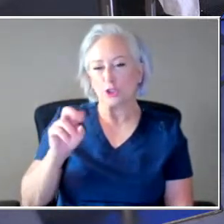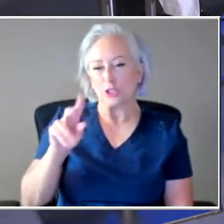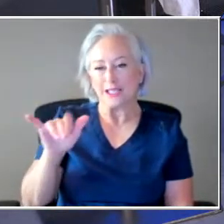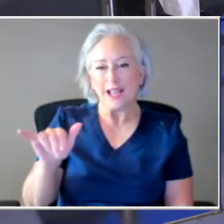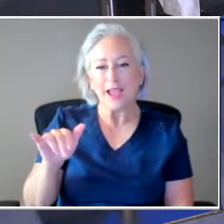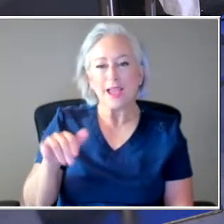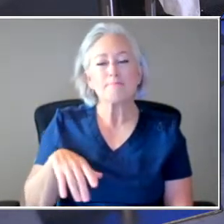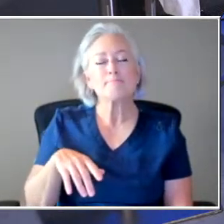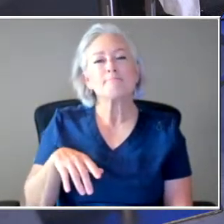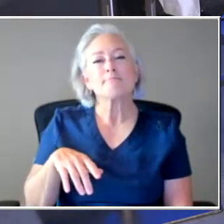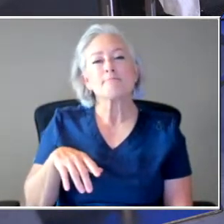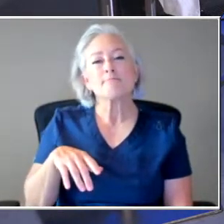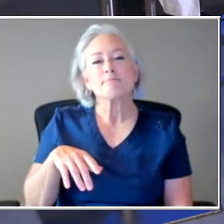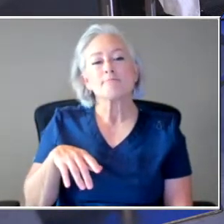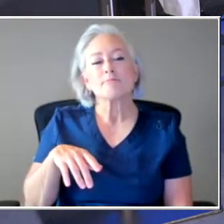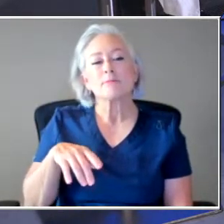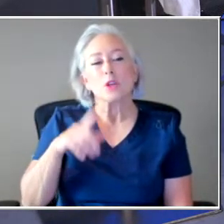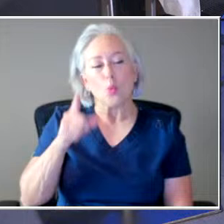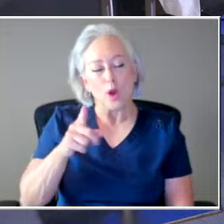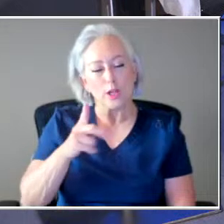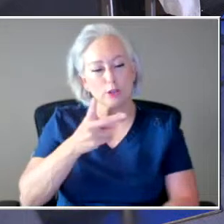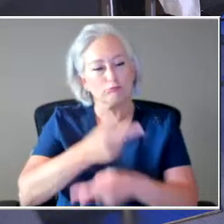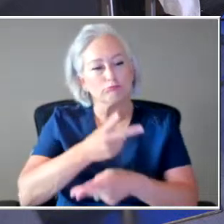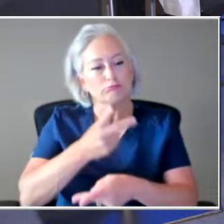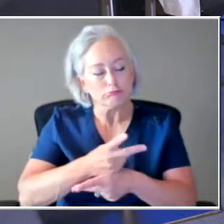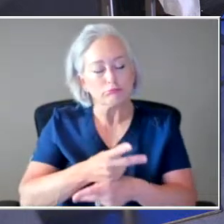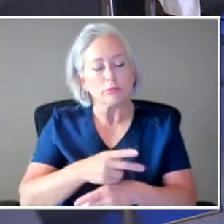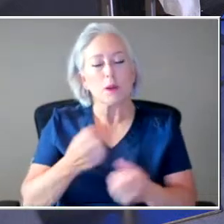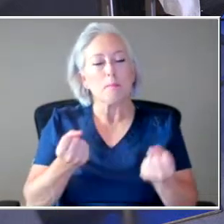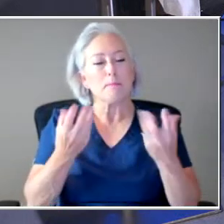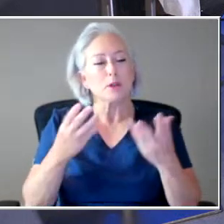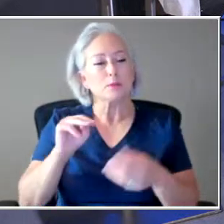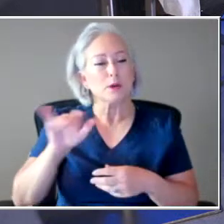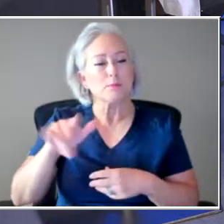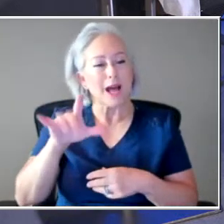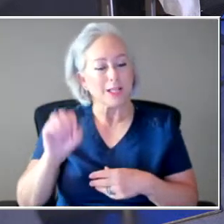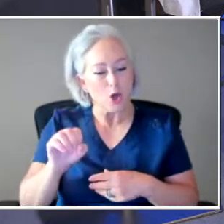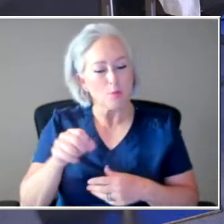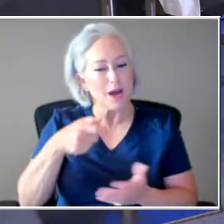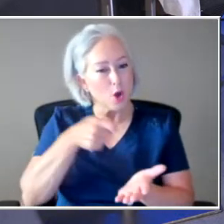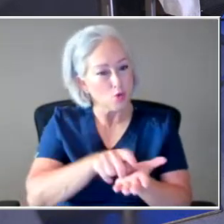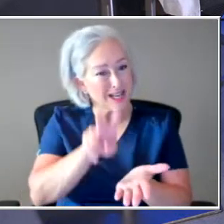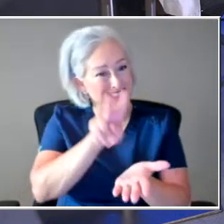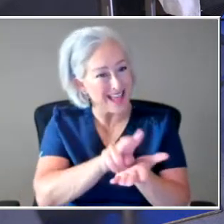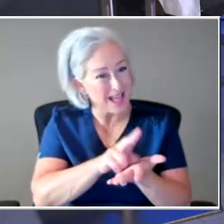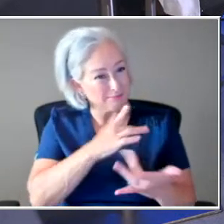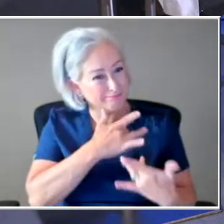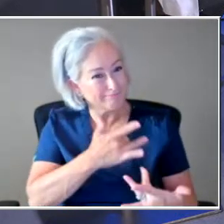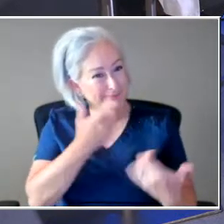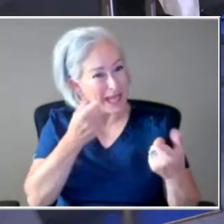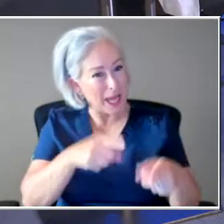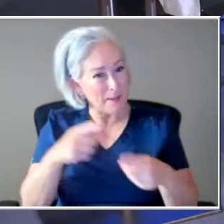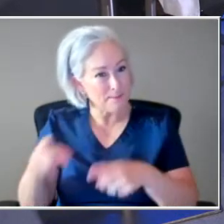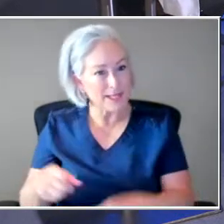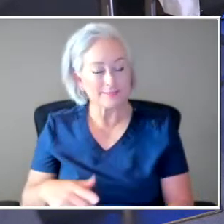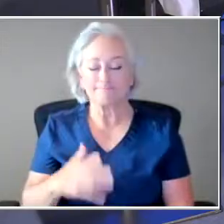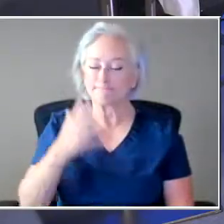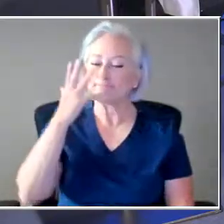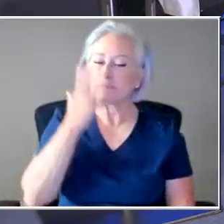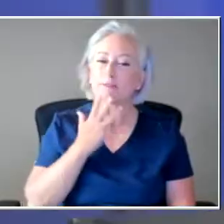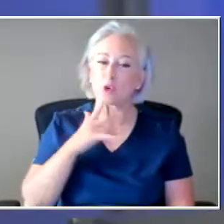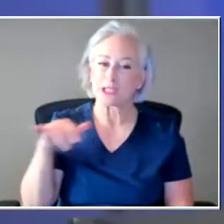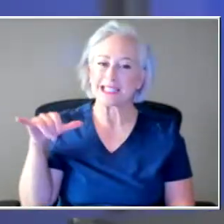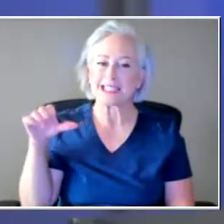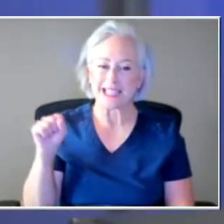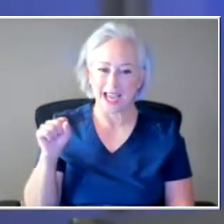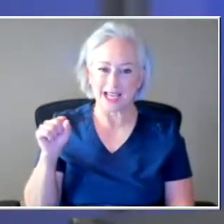into remission, there's always that worry about the relapse. So is that common with multiple myeloma? Unfortunately, yes. Okay. Yeah, the bulk